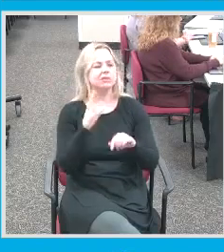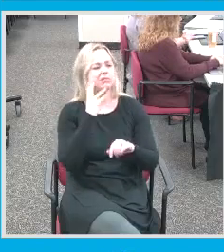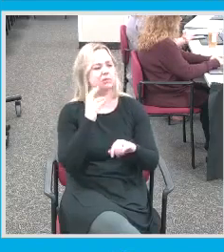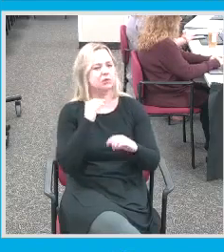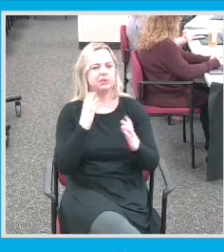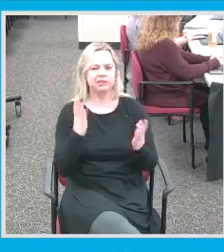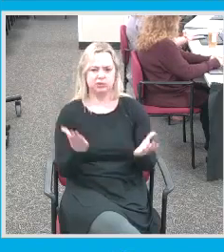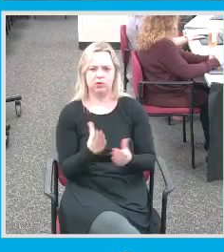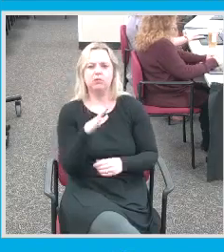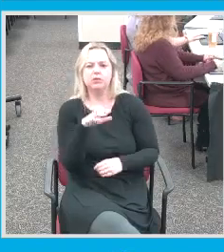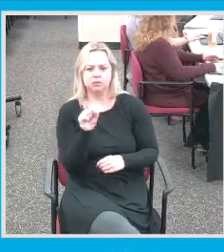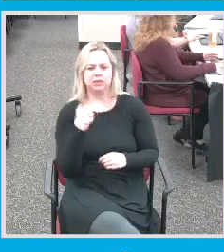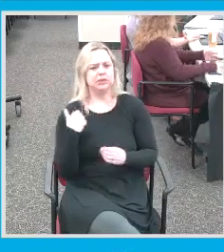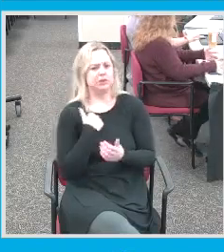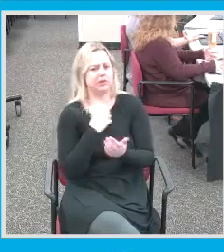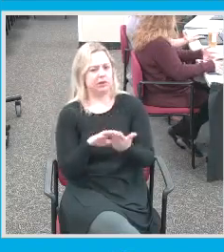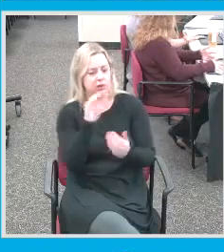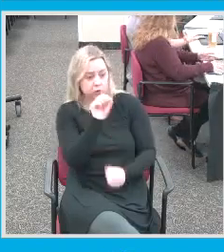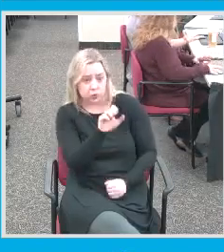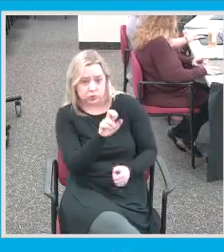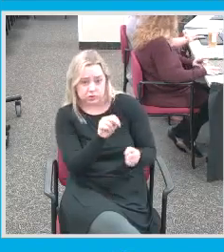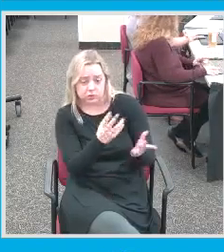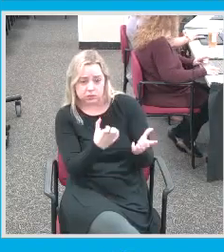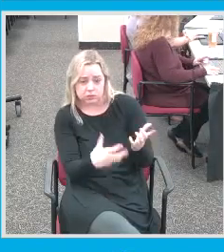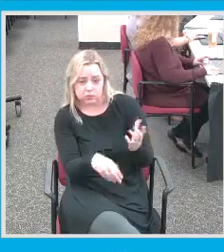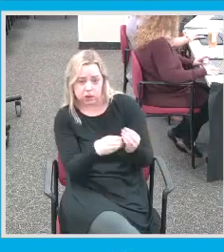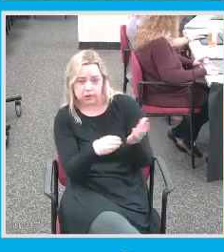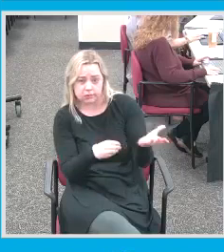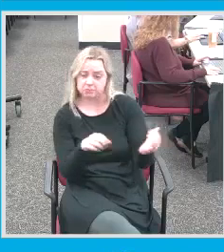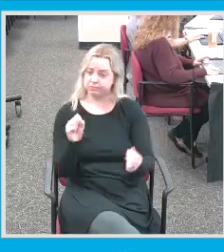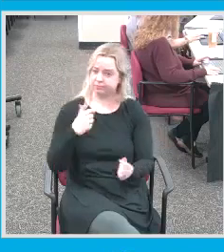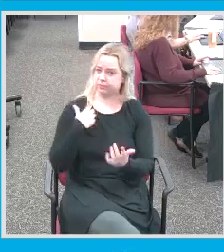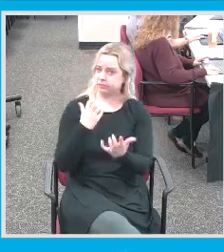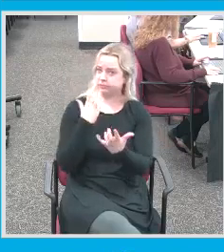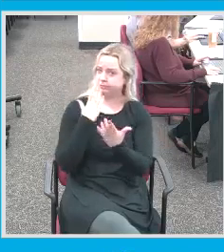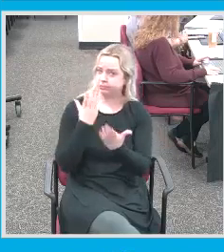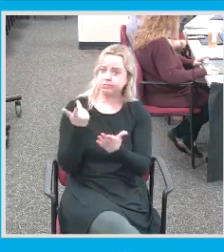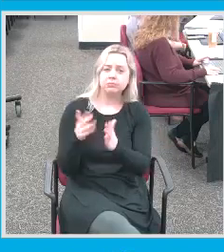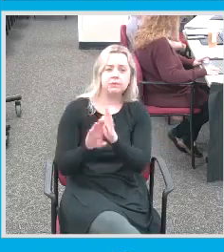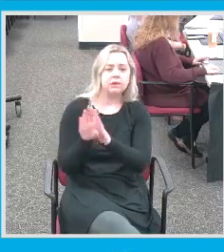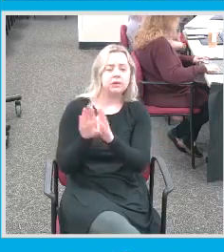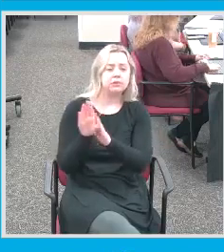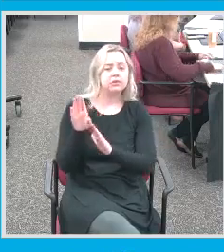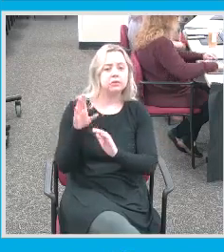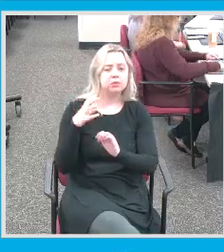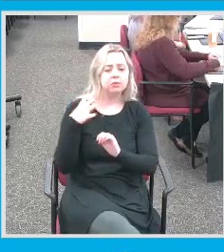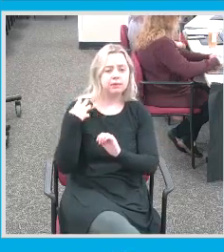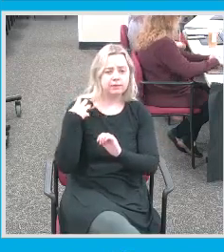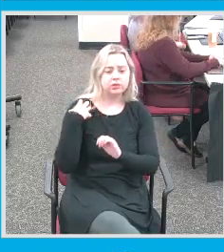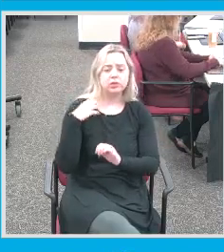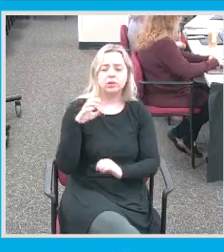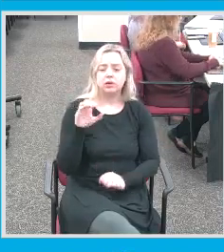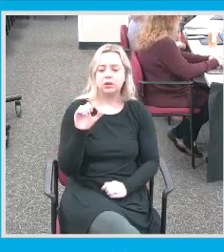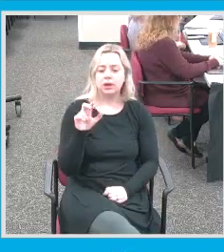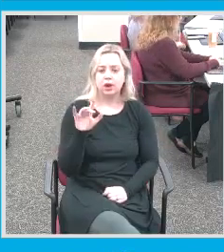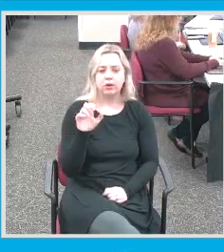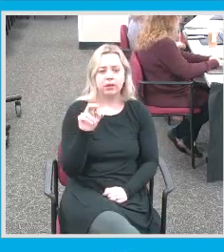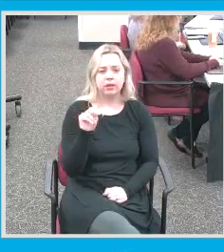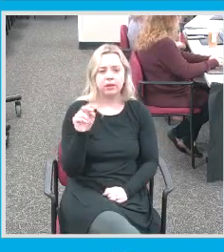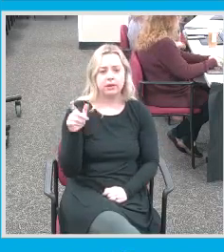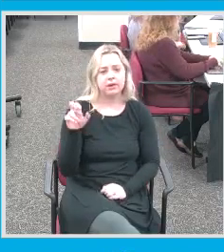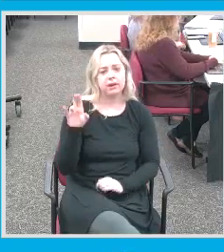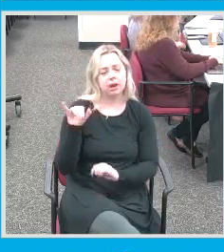you want to comment on that? Sure, and I'd like to thank our development officer, Carolyn Gary, who put the bulk of